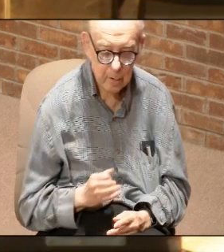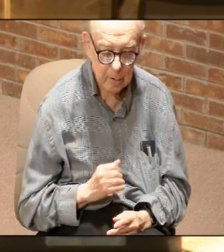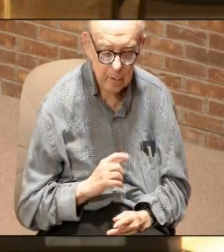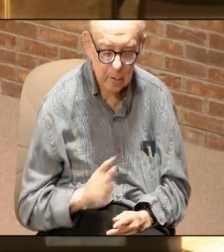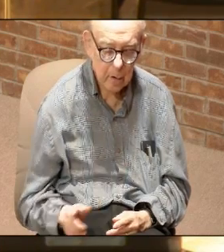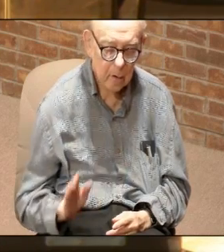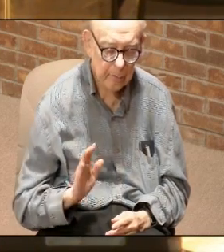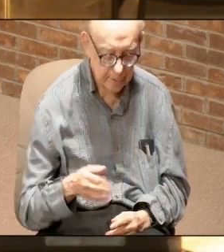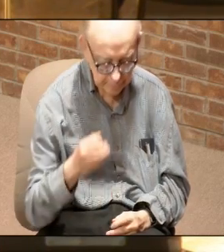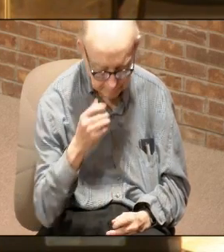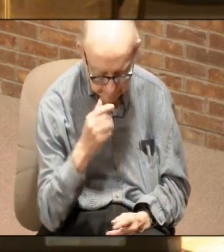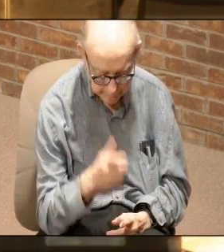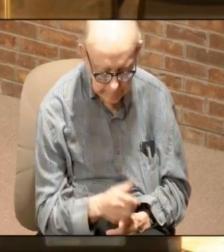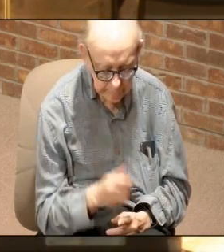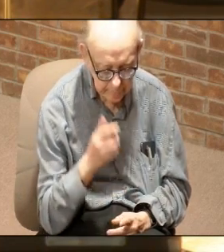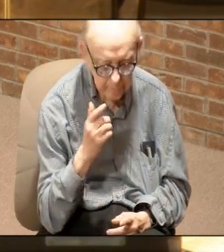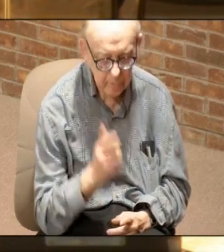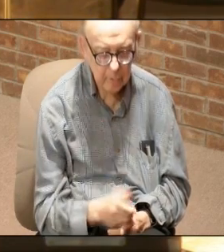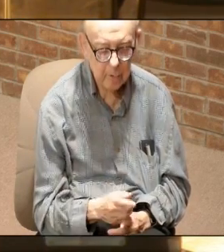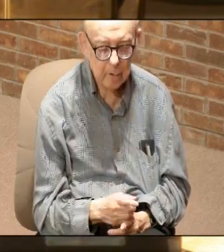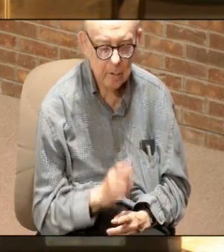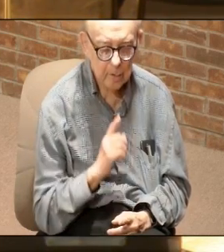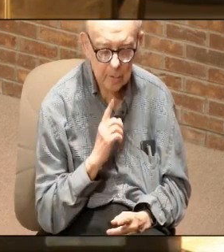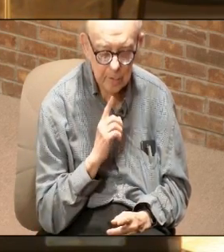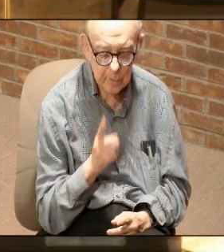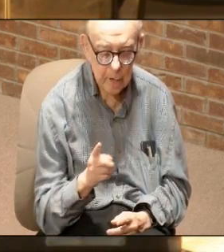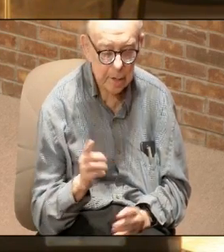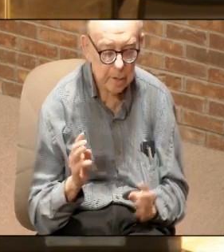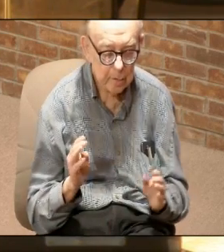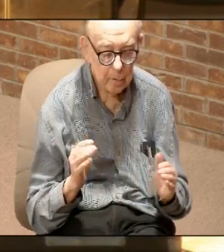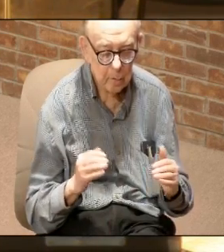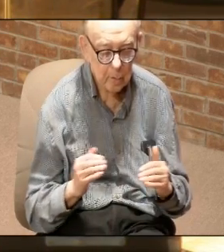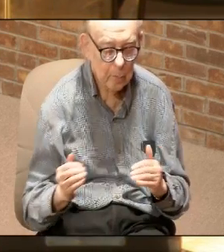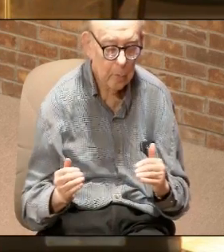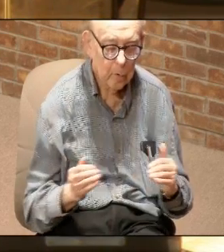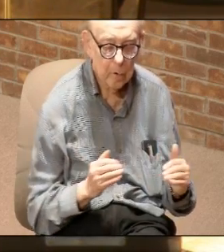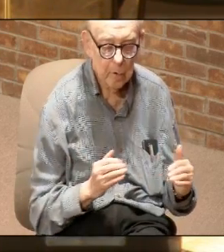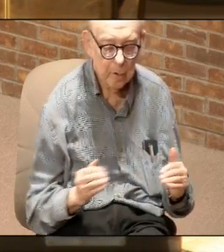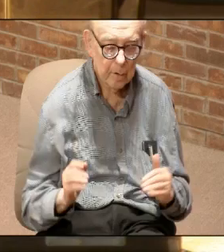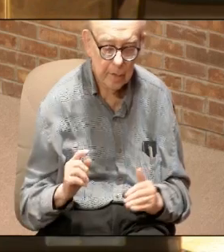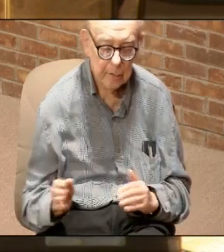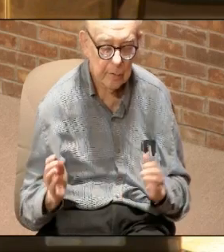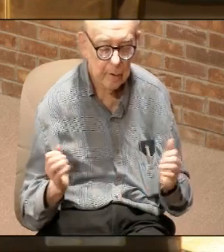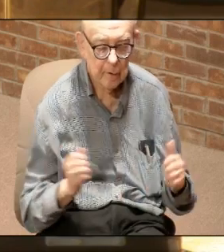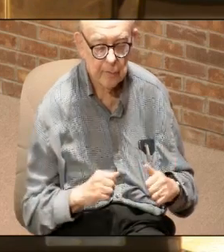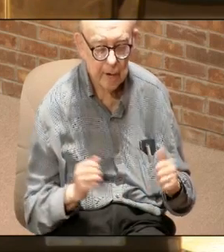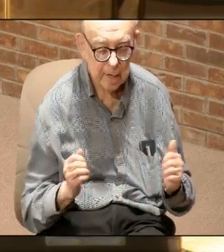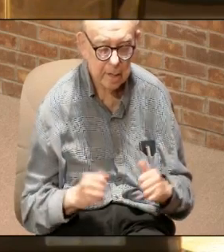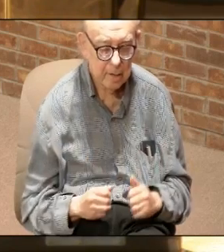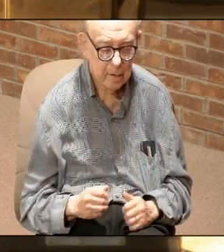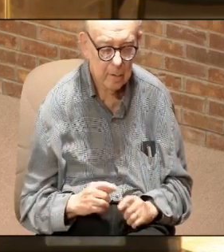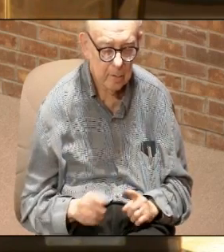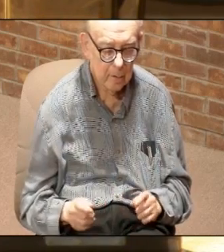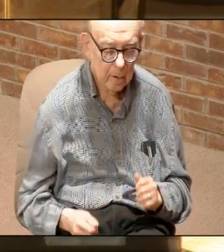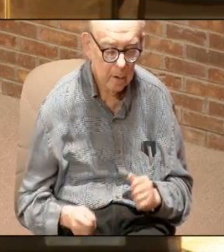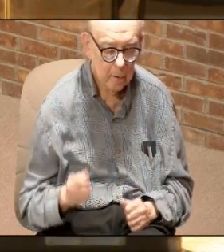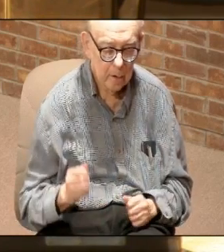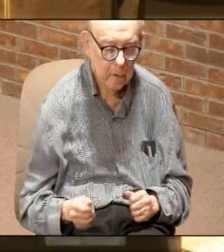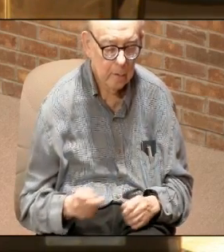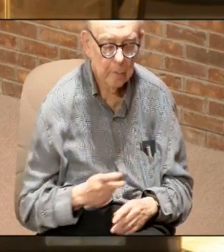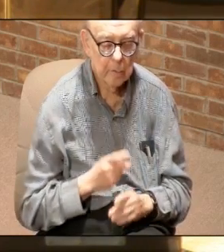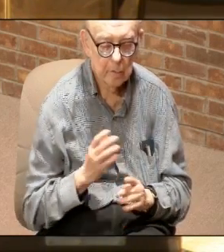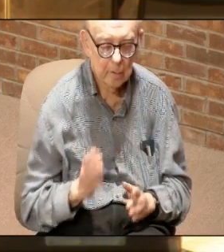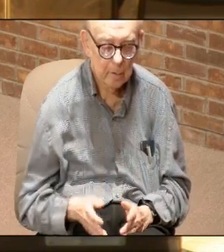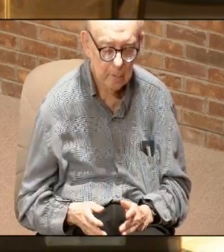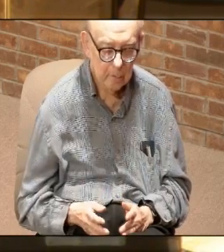his brothers were at war. And they were fighting. But most